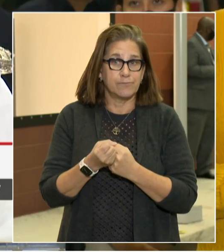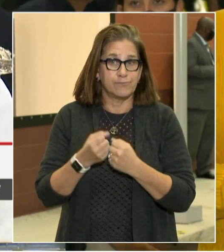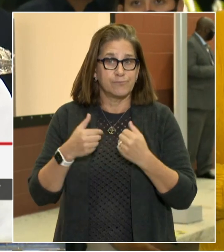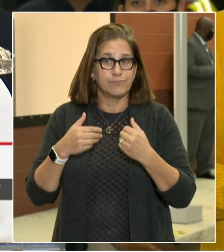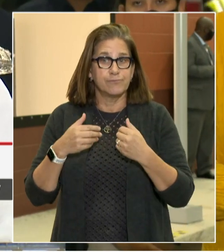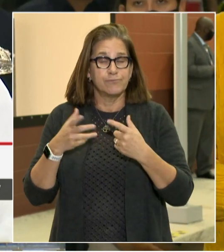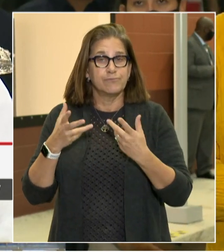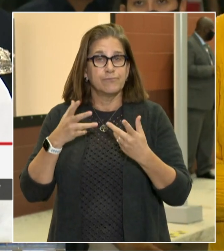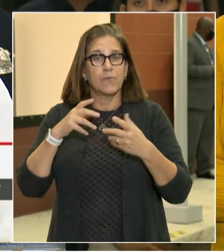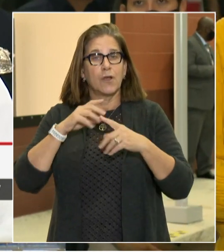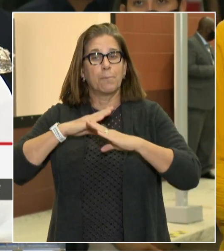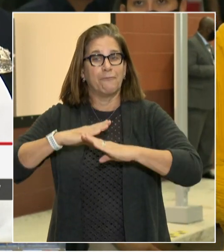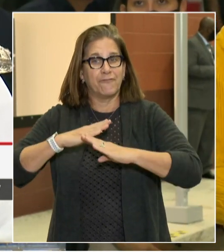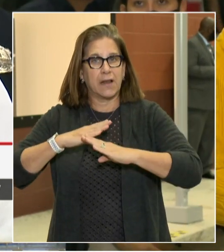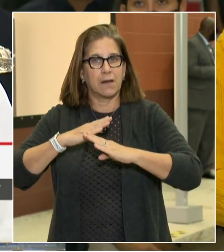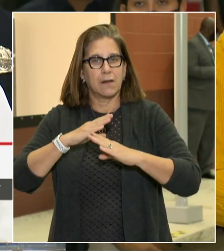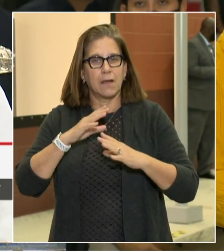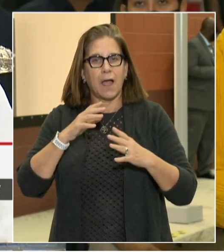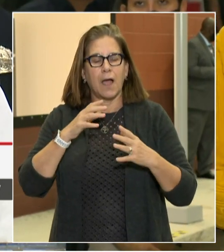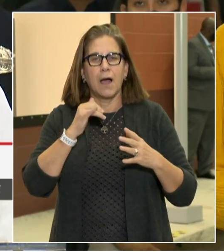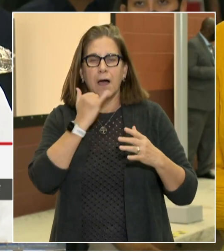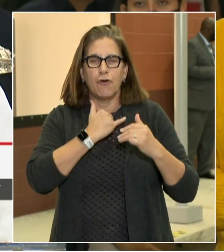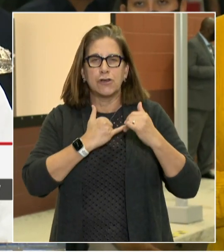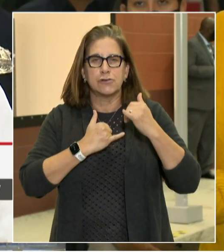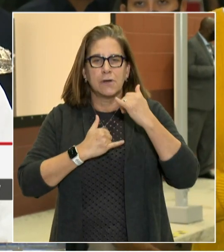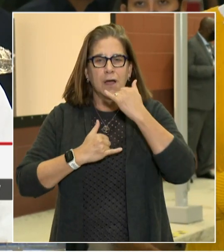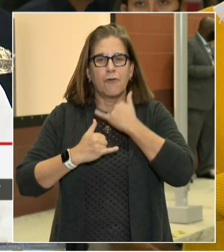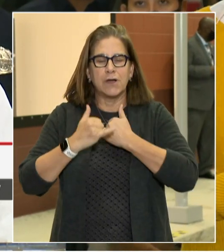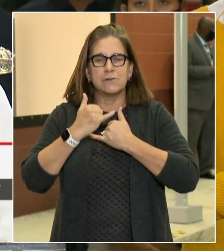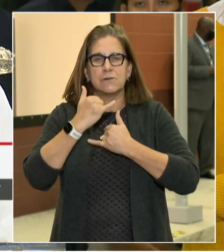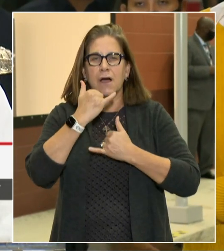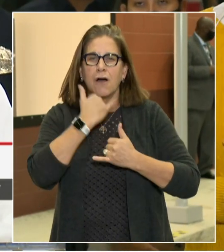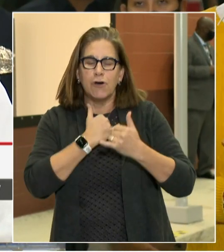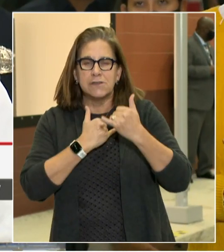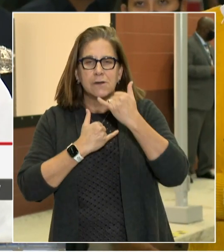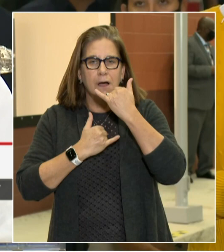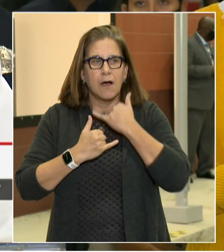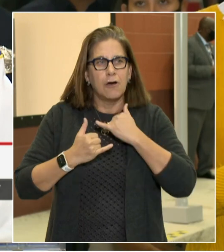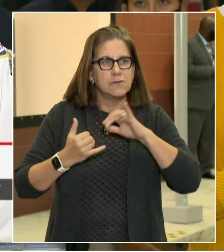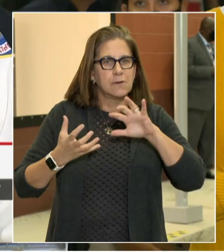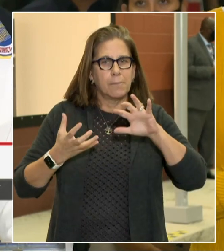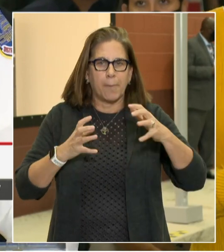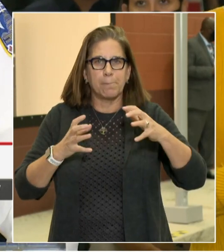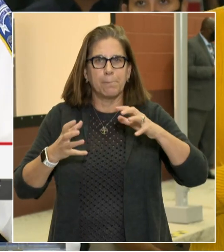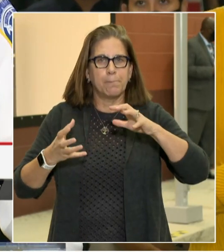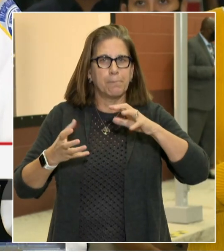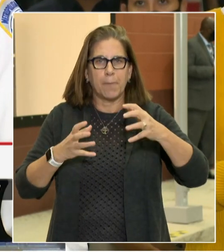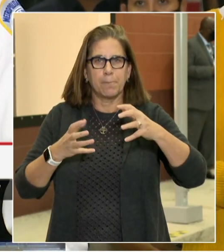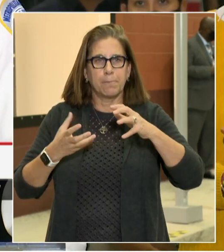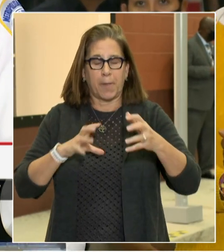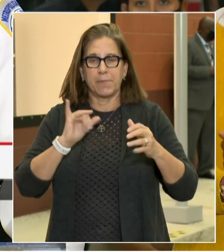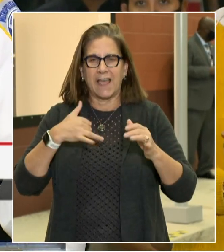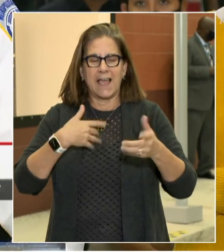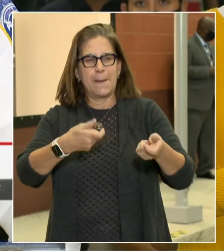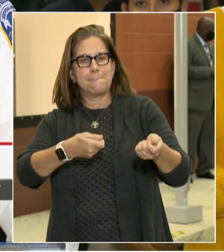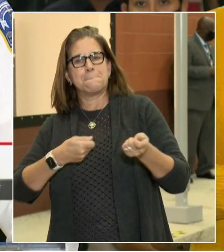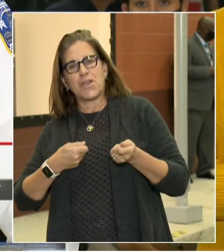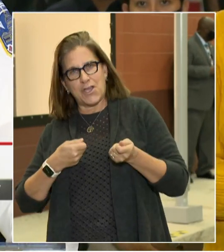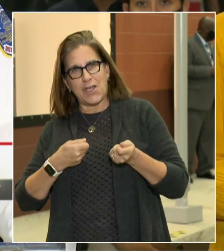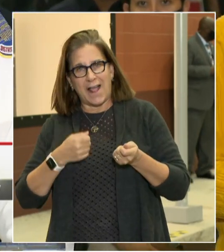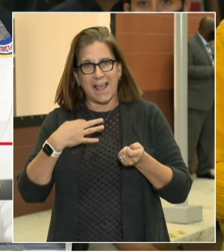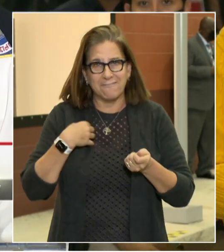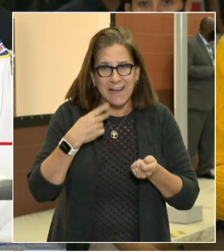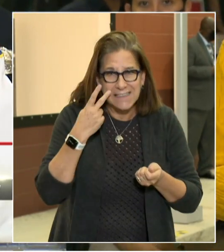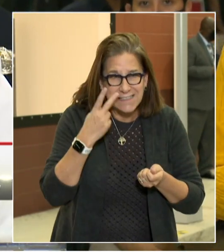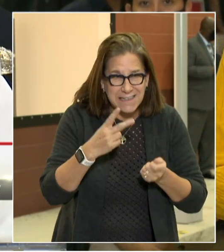occur or to step in before things are exasperated. As chief, it is my priority to offer avenues where our members